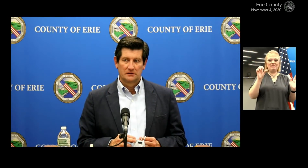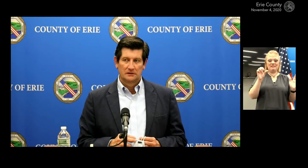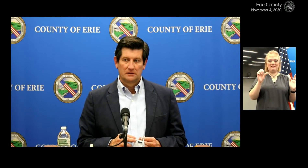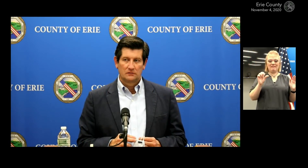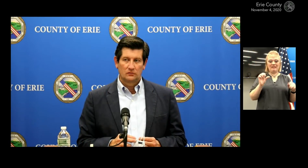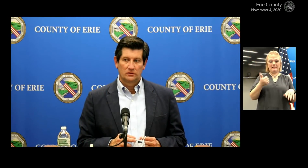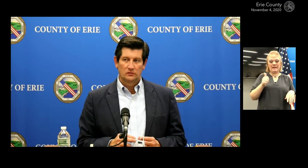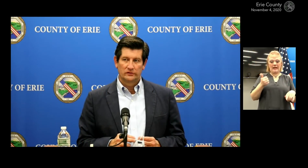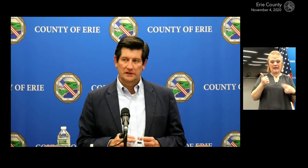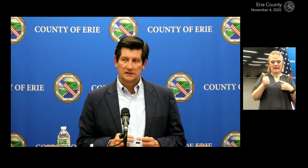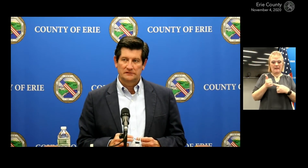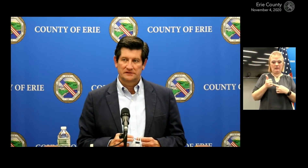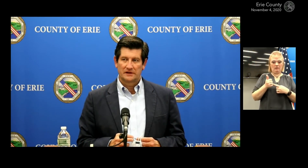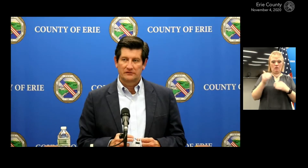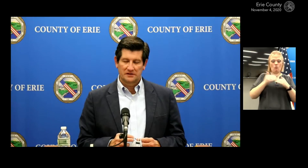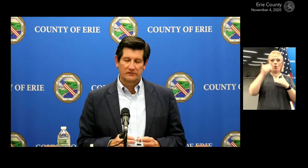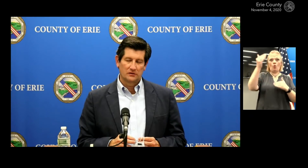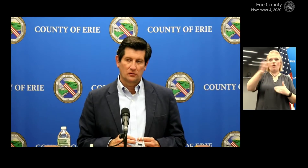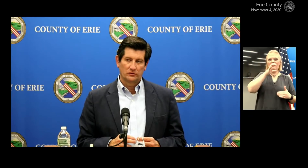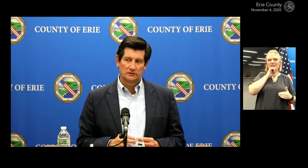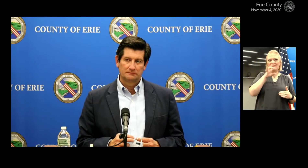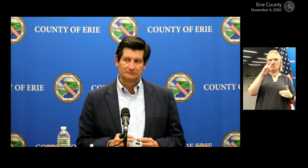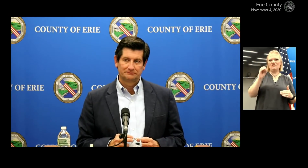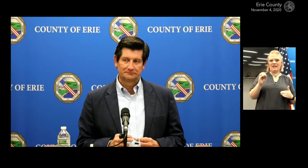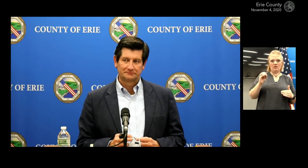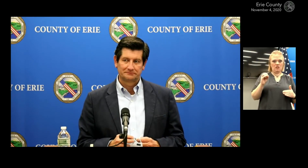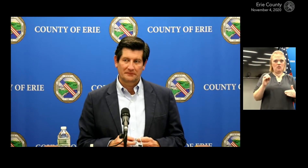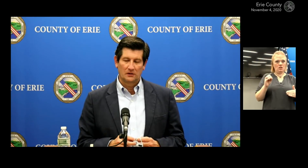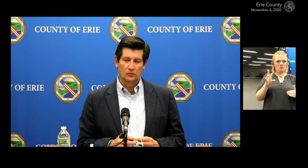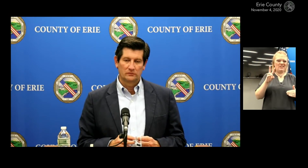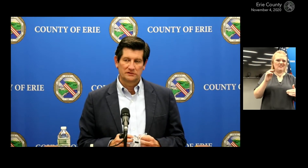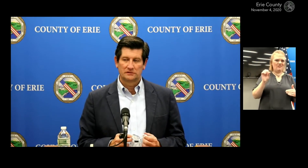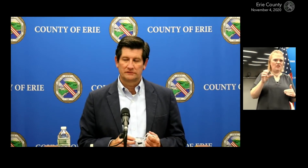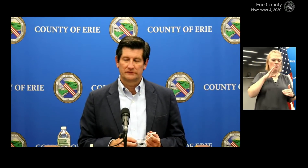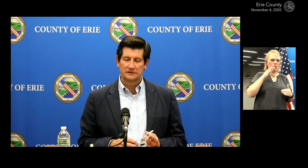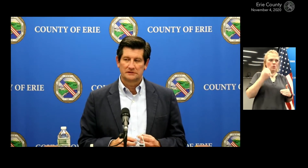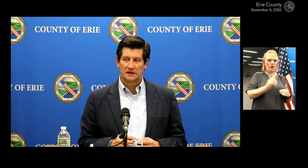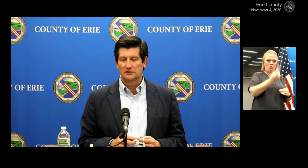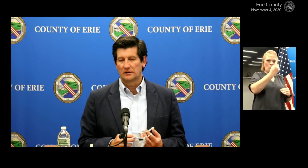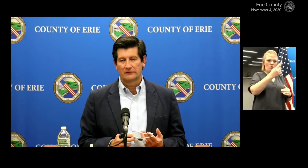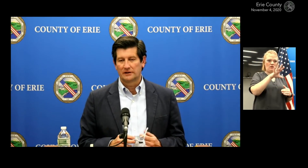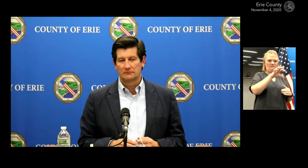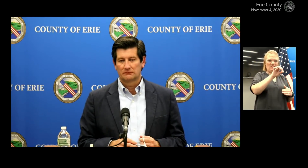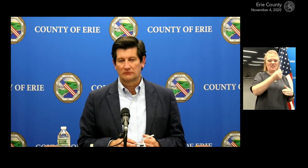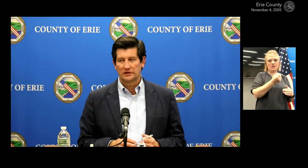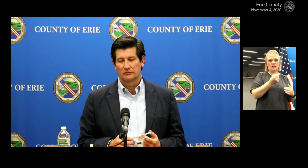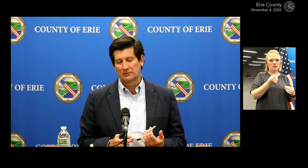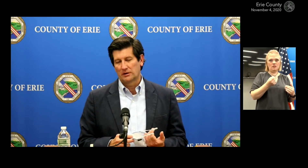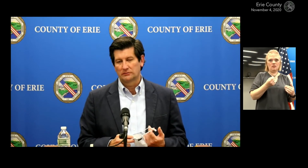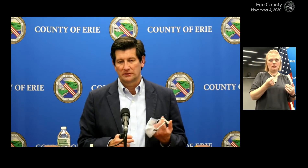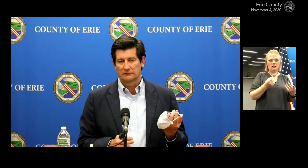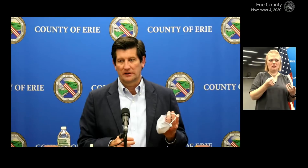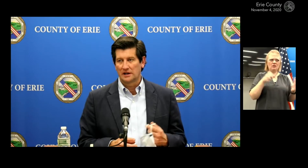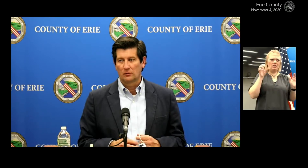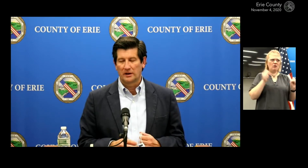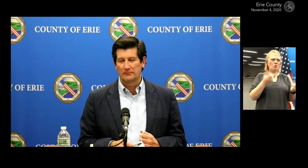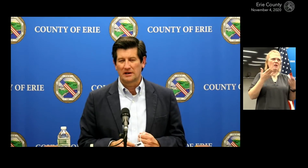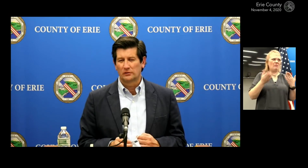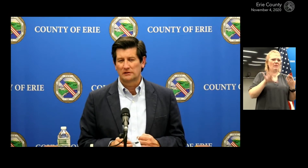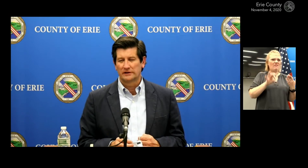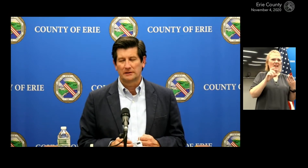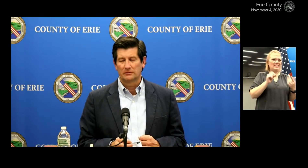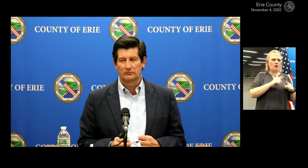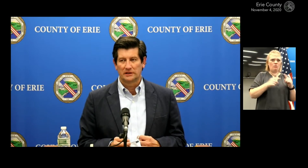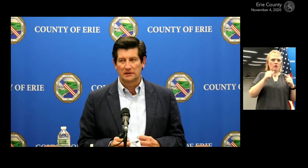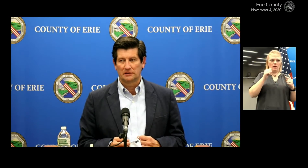11 were over the age of 70 or older, and one was in their 50s. I don't have that. We could probably find out, but I'm not